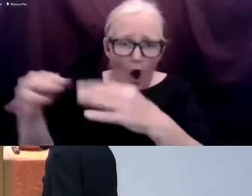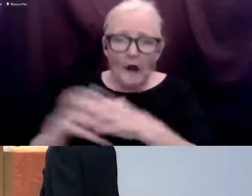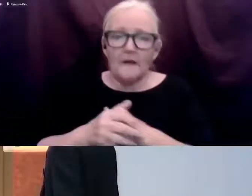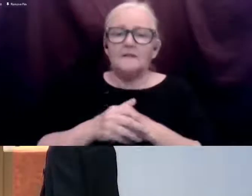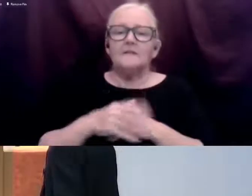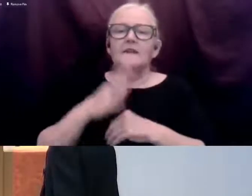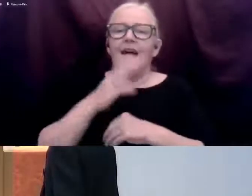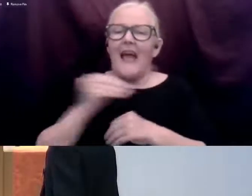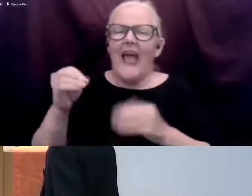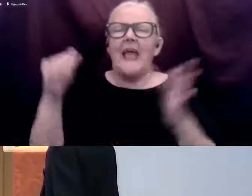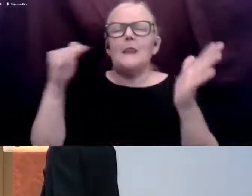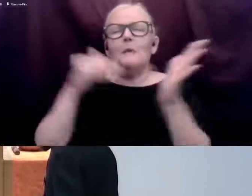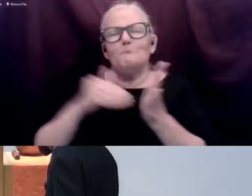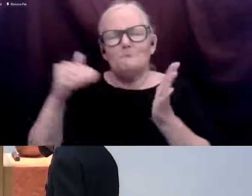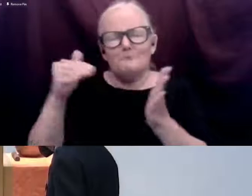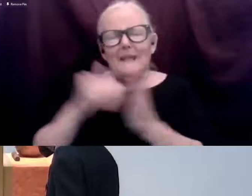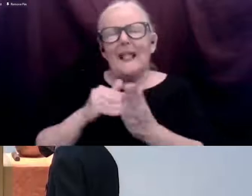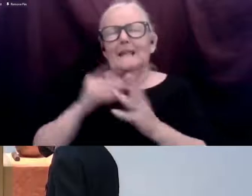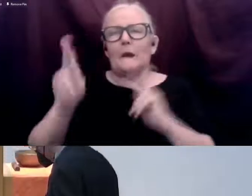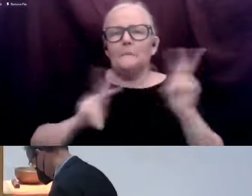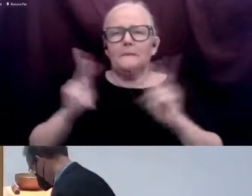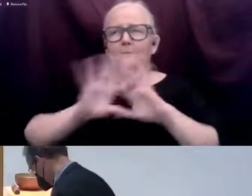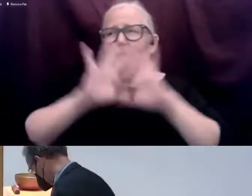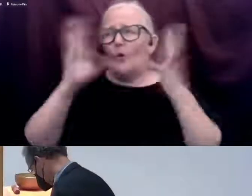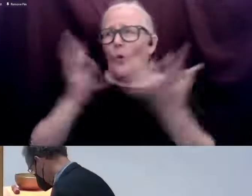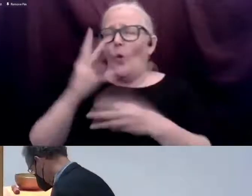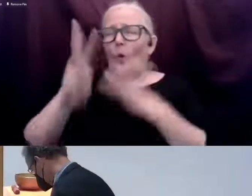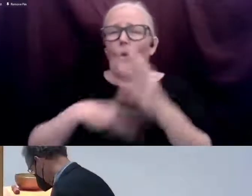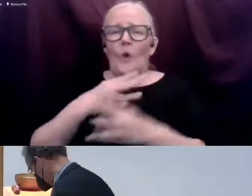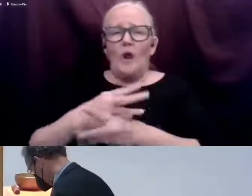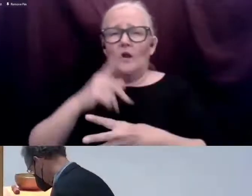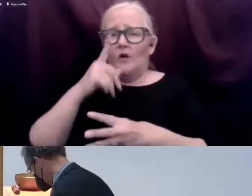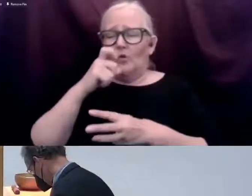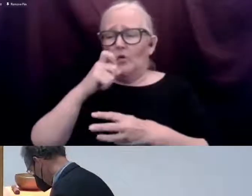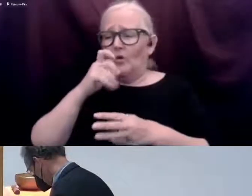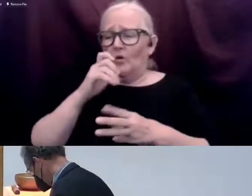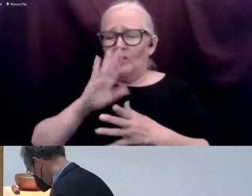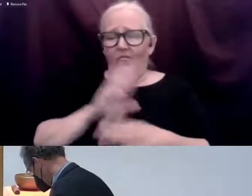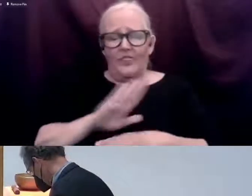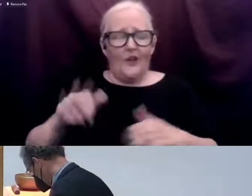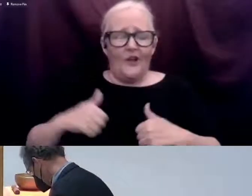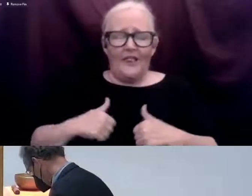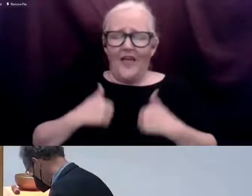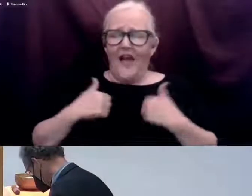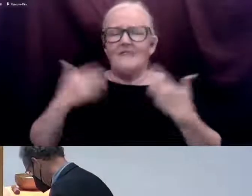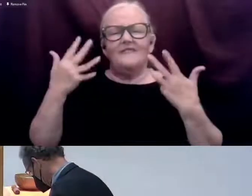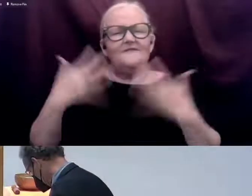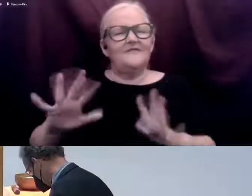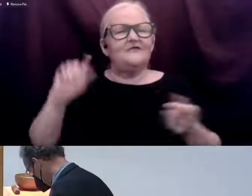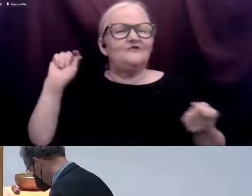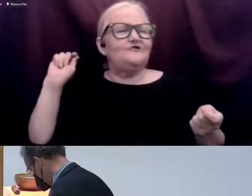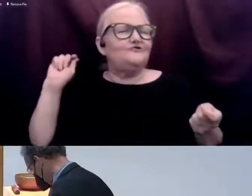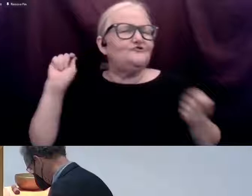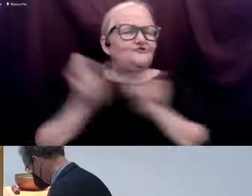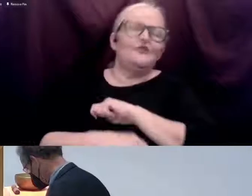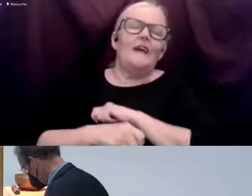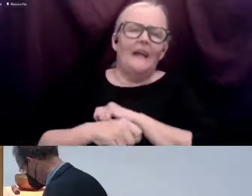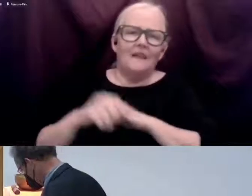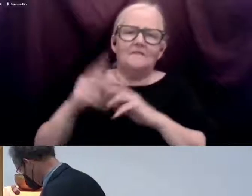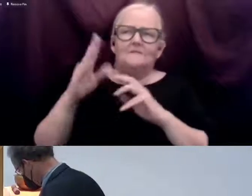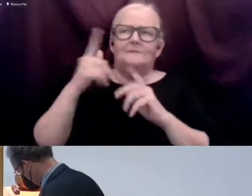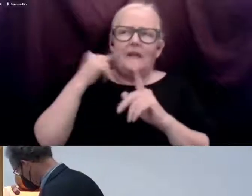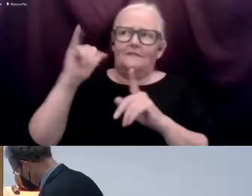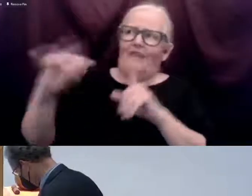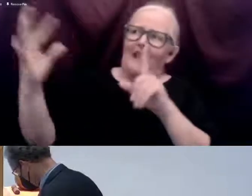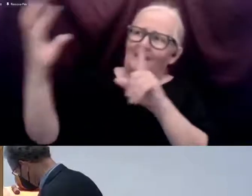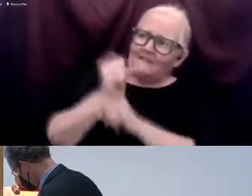whose lives have been forever impacted by the attacks and this country's response to them. Let us not